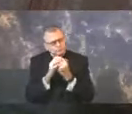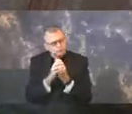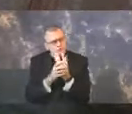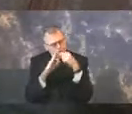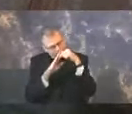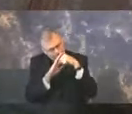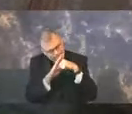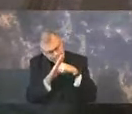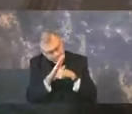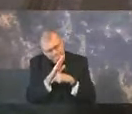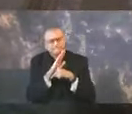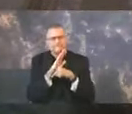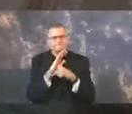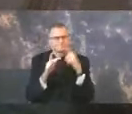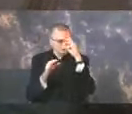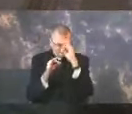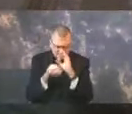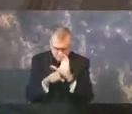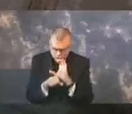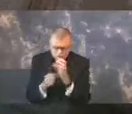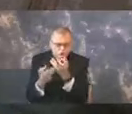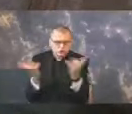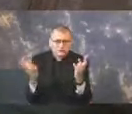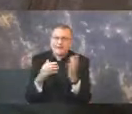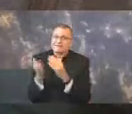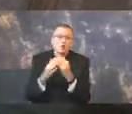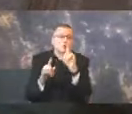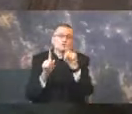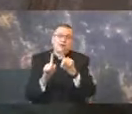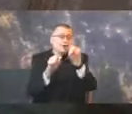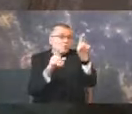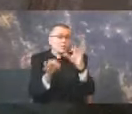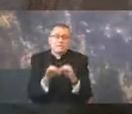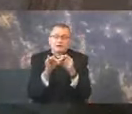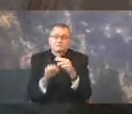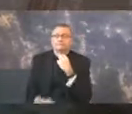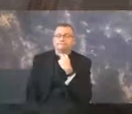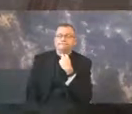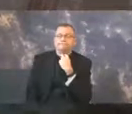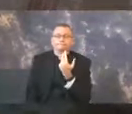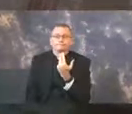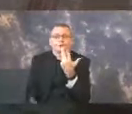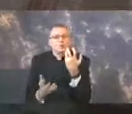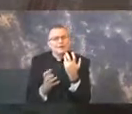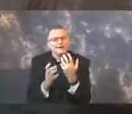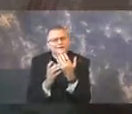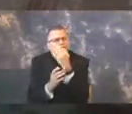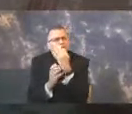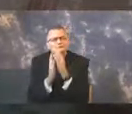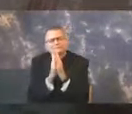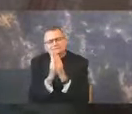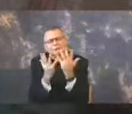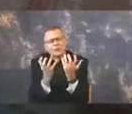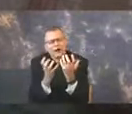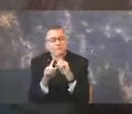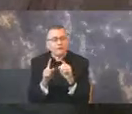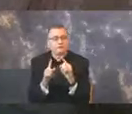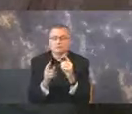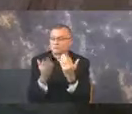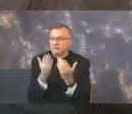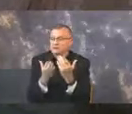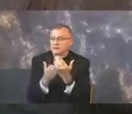faith. Unable to be physically present at Mass, deepen your love for it. Have we taken the Mass too much for